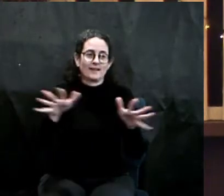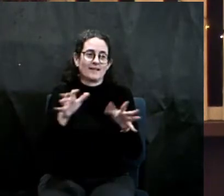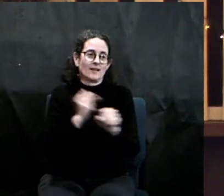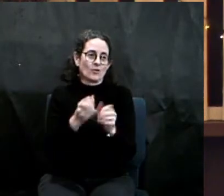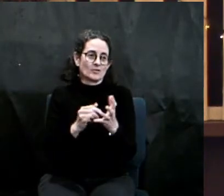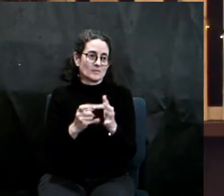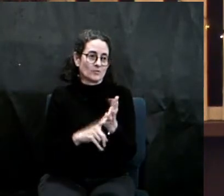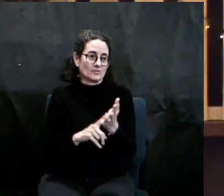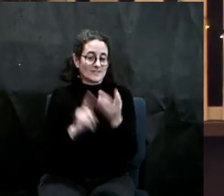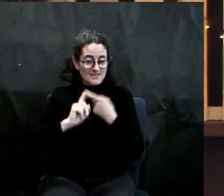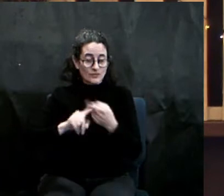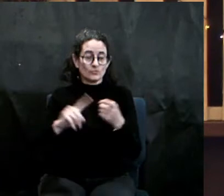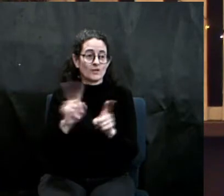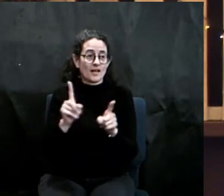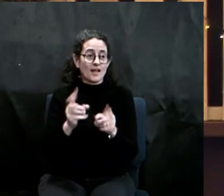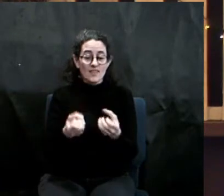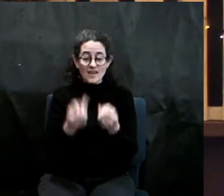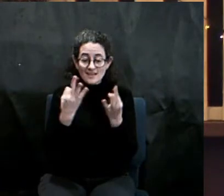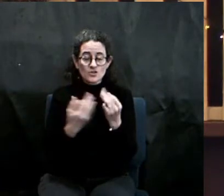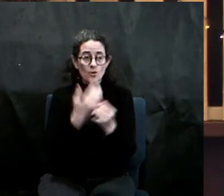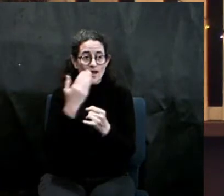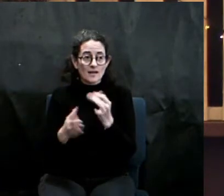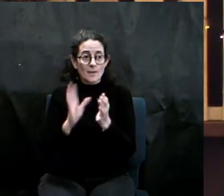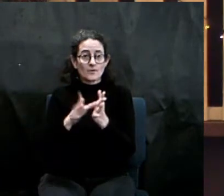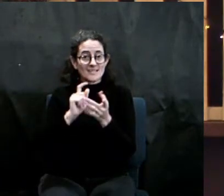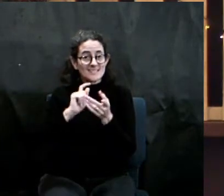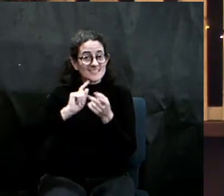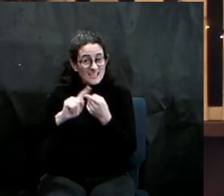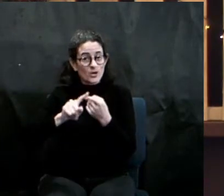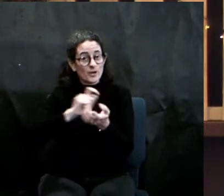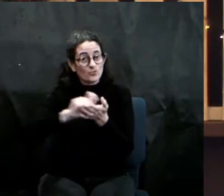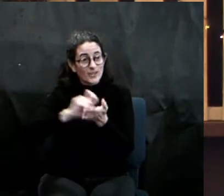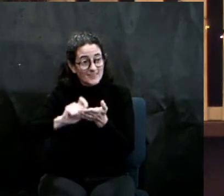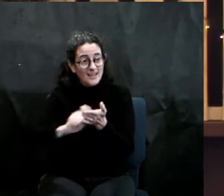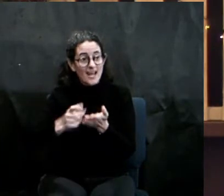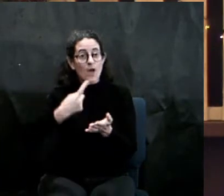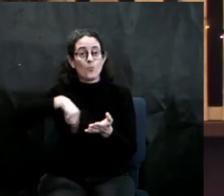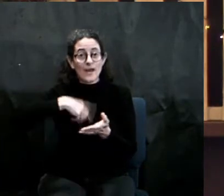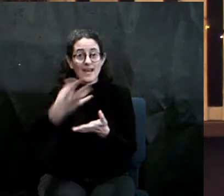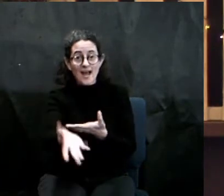it's still being written, and we are to be part of it.